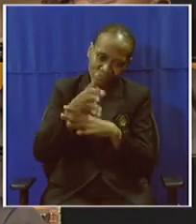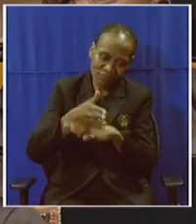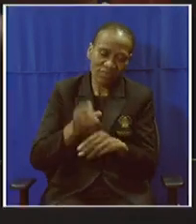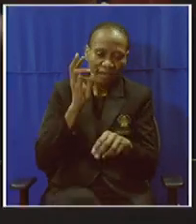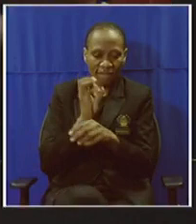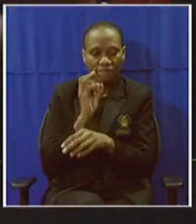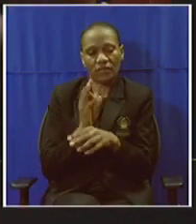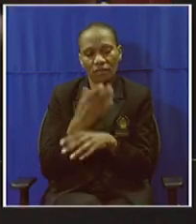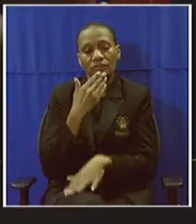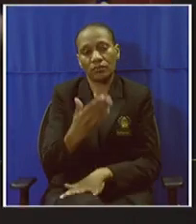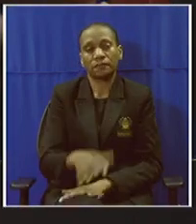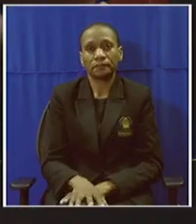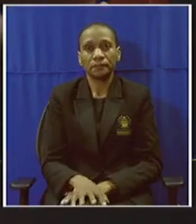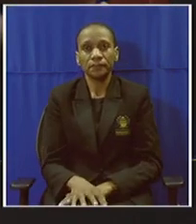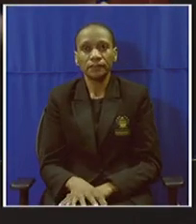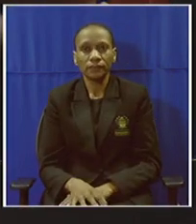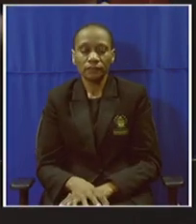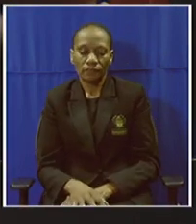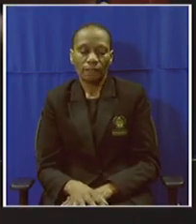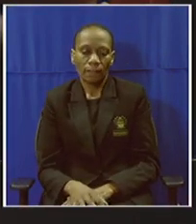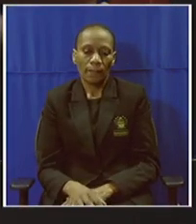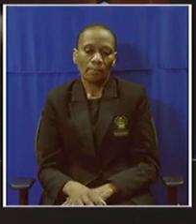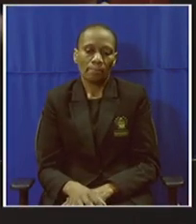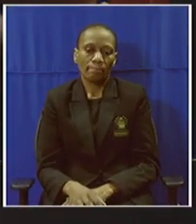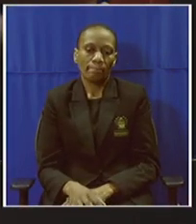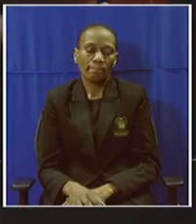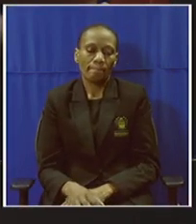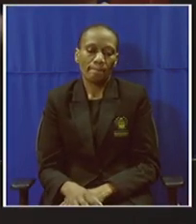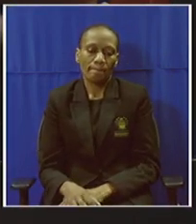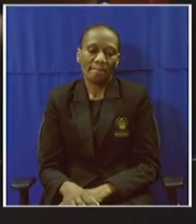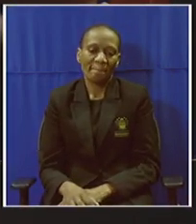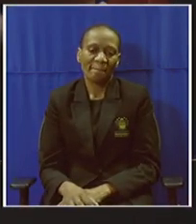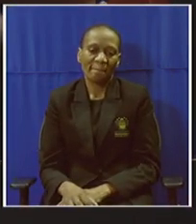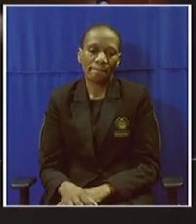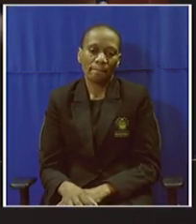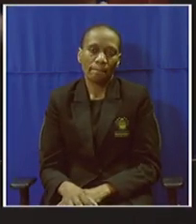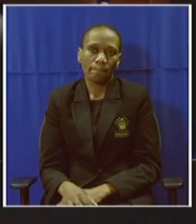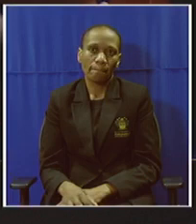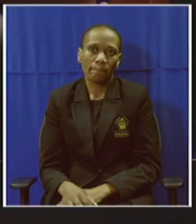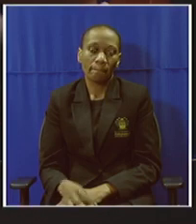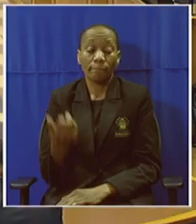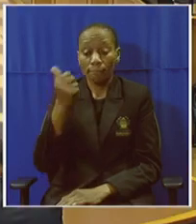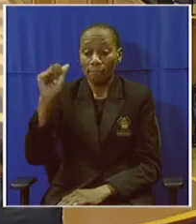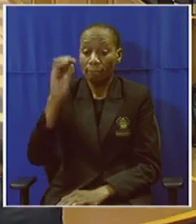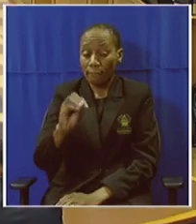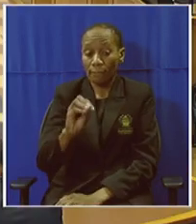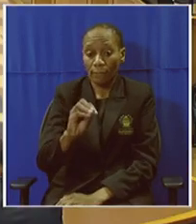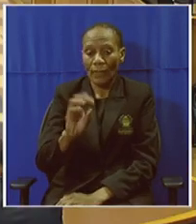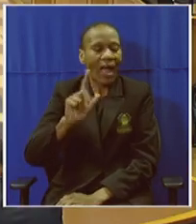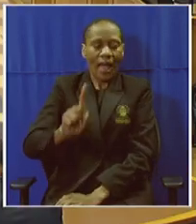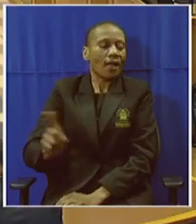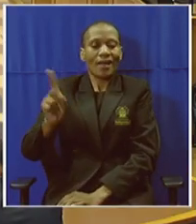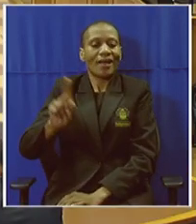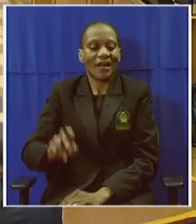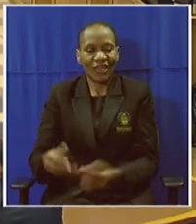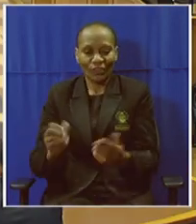Fronts. Raleboha. GA, are there any objections? No objections,